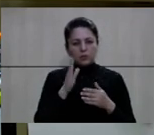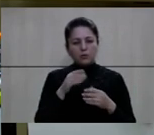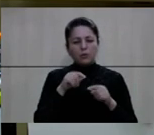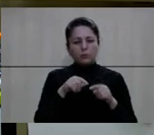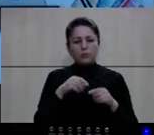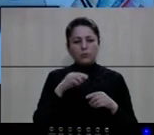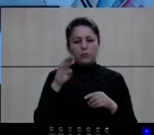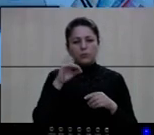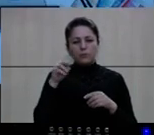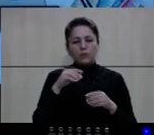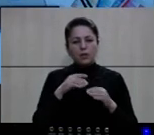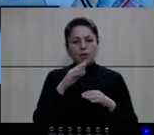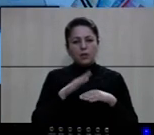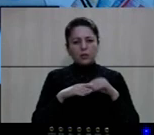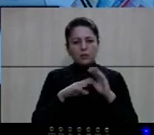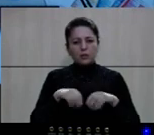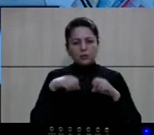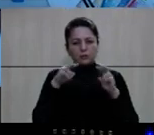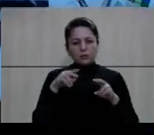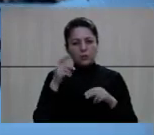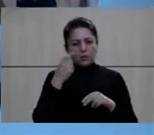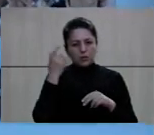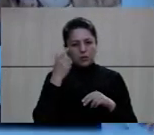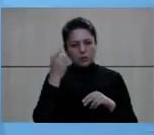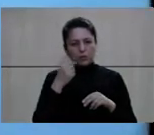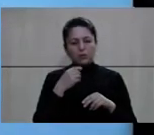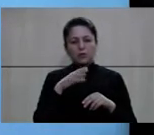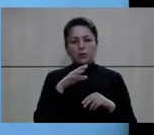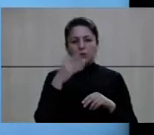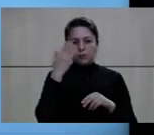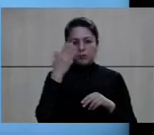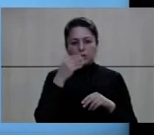tipdagi kasb egalarini lavhalar ko'rishingiz mumkin.